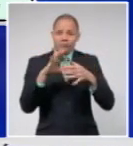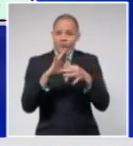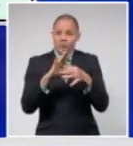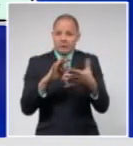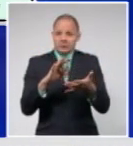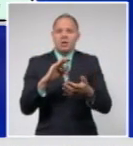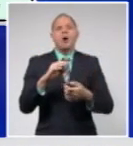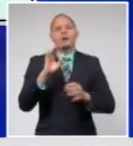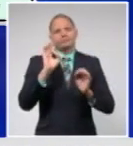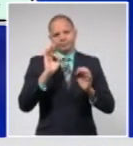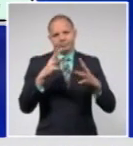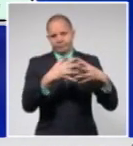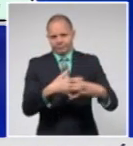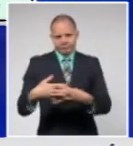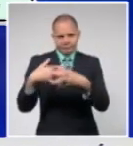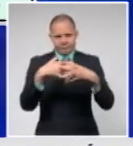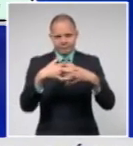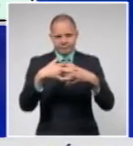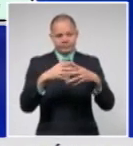mortality rate of